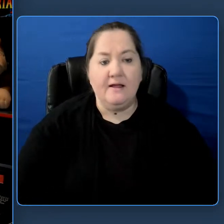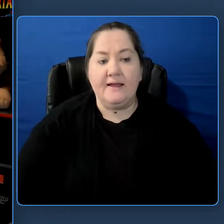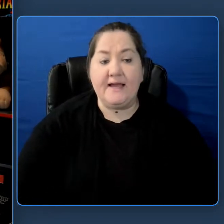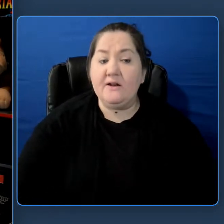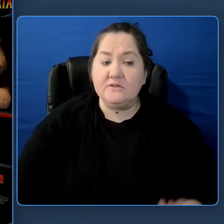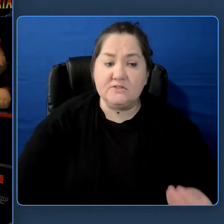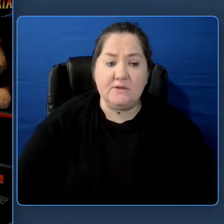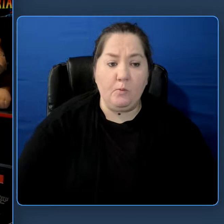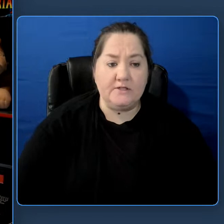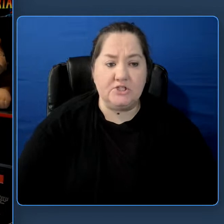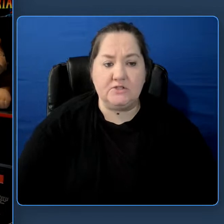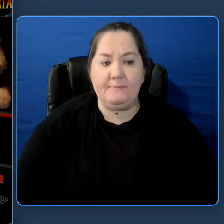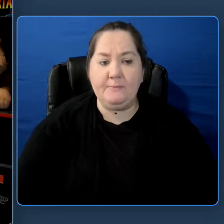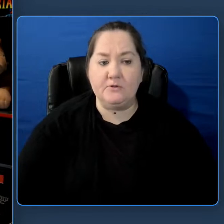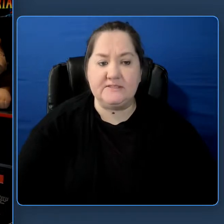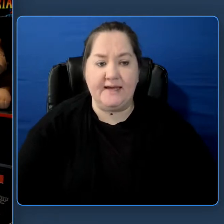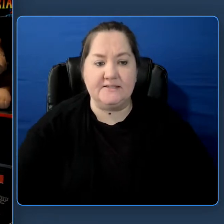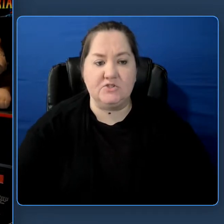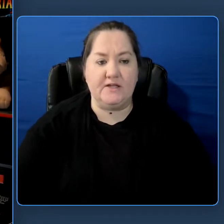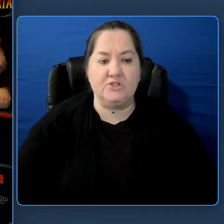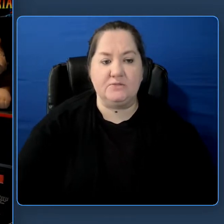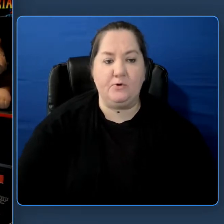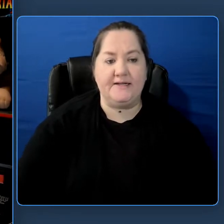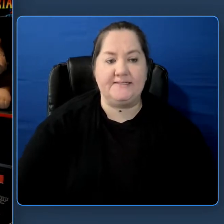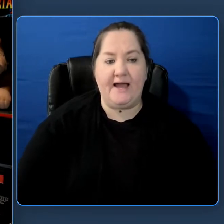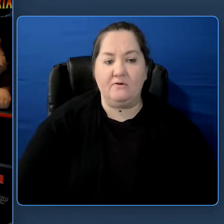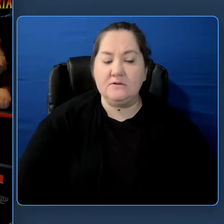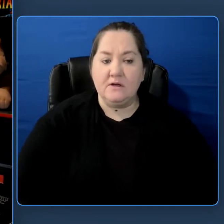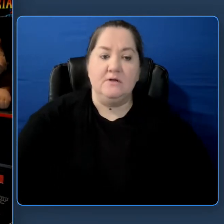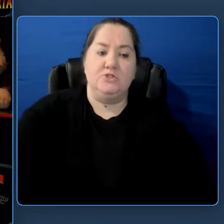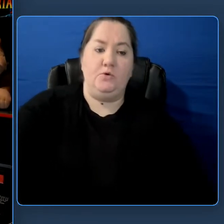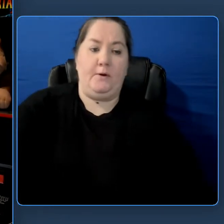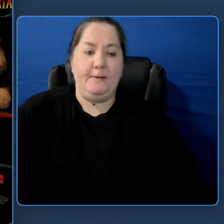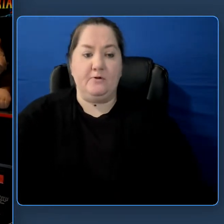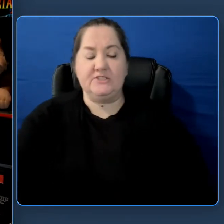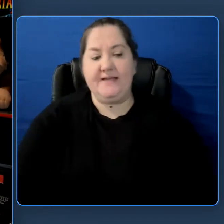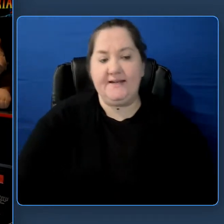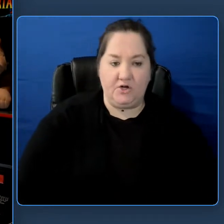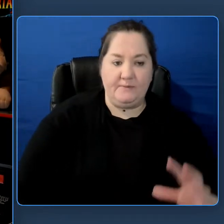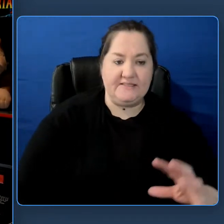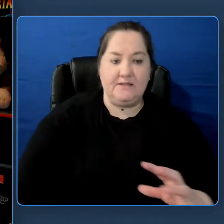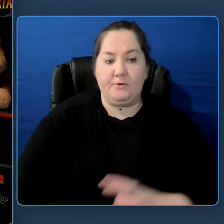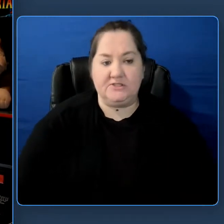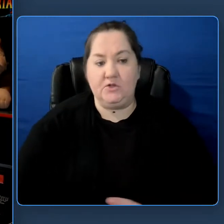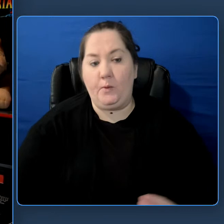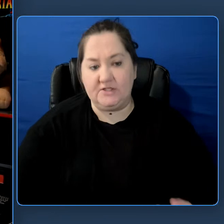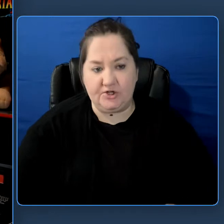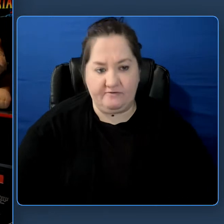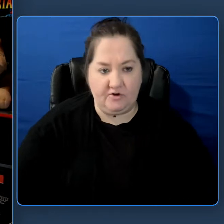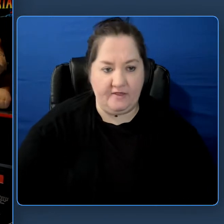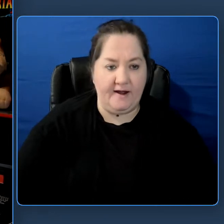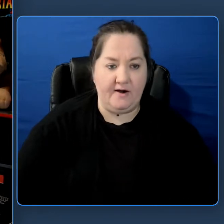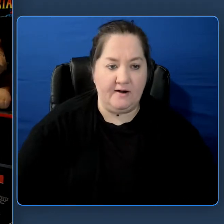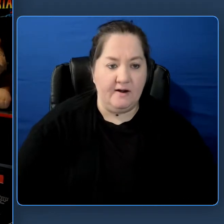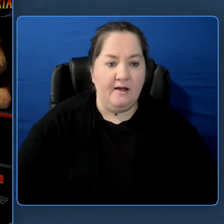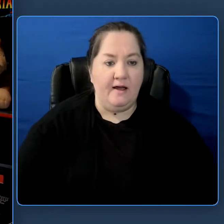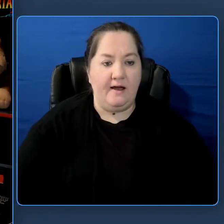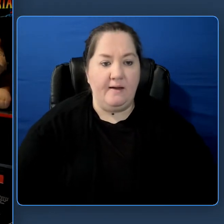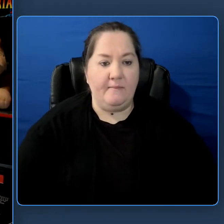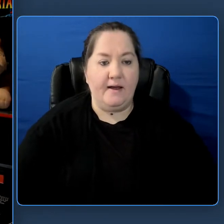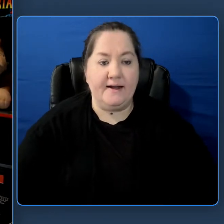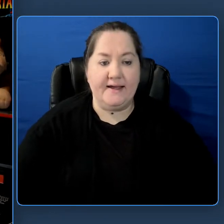So and also some wheelchairs, like people standing. So they usually put it down to where people are standing and you're missing the person in the wheelchair if they're